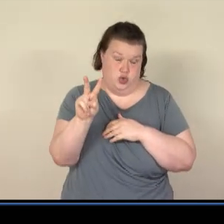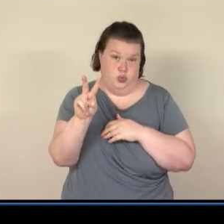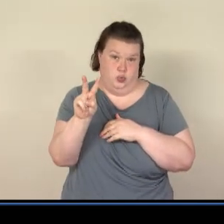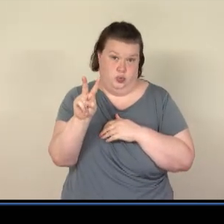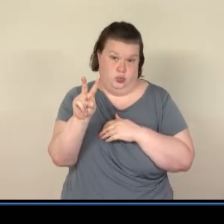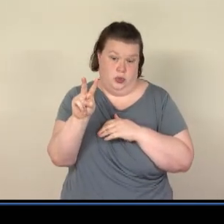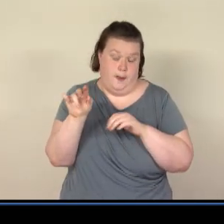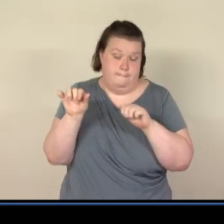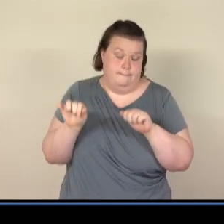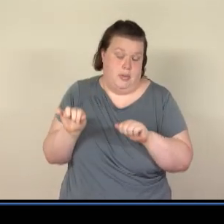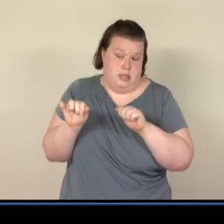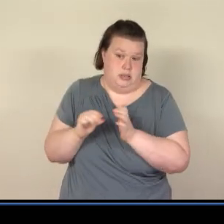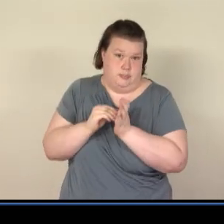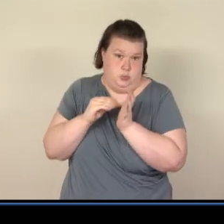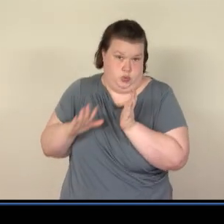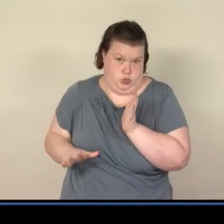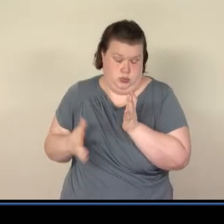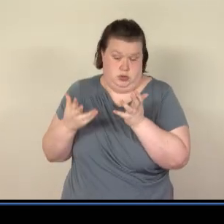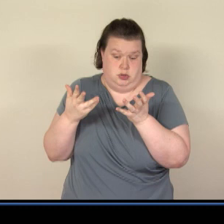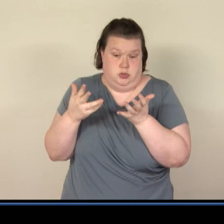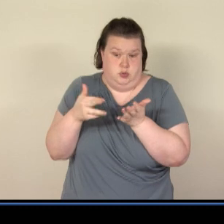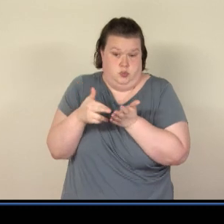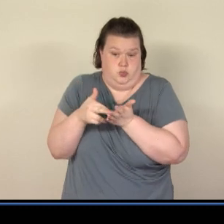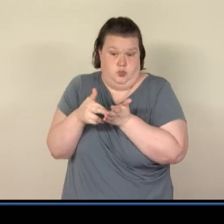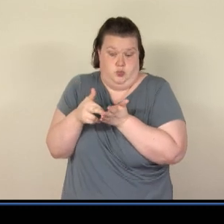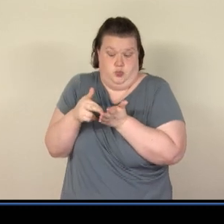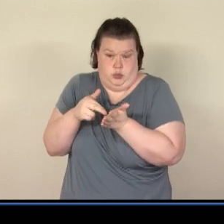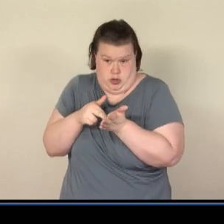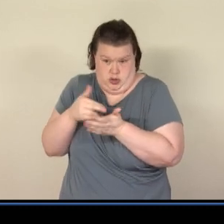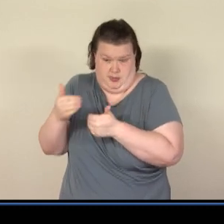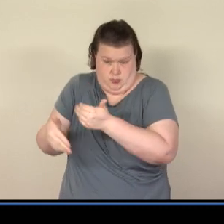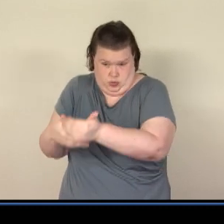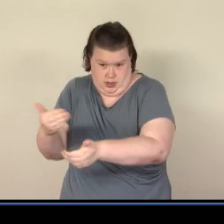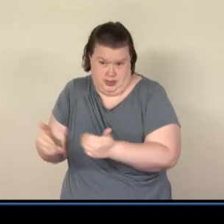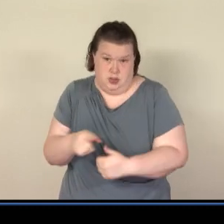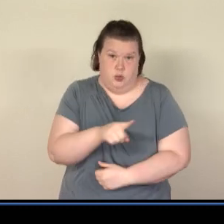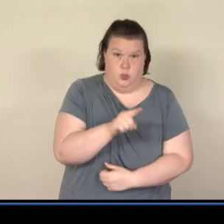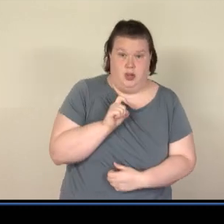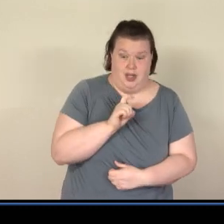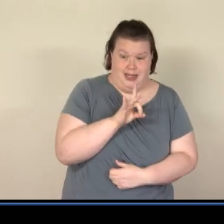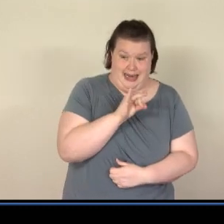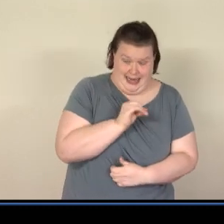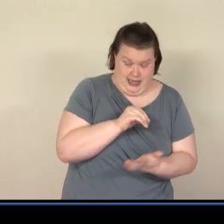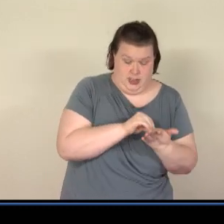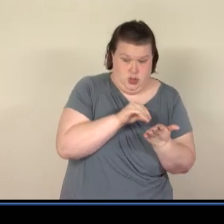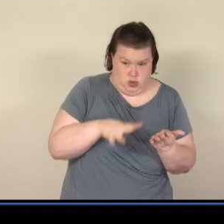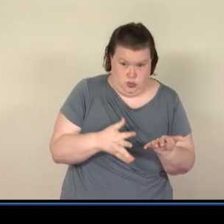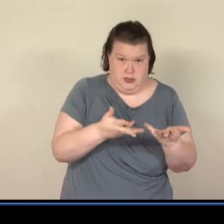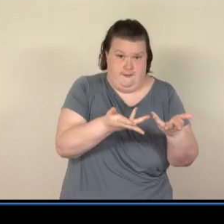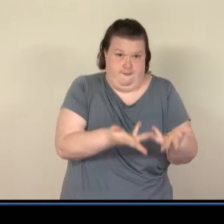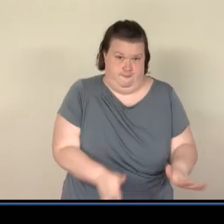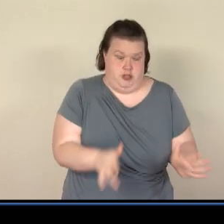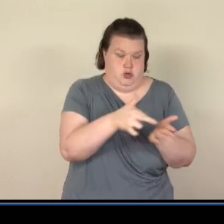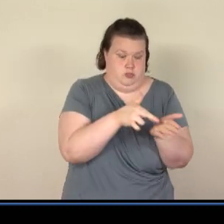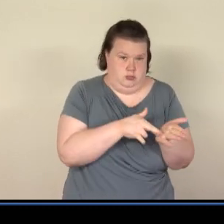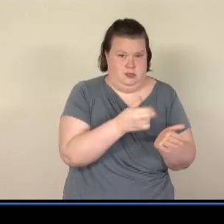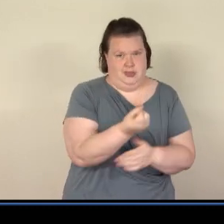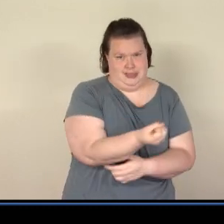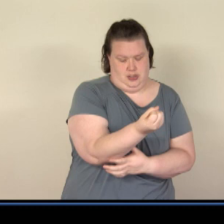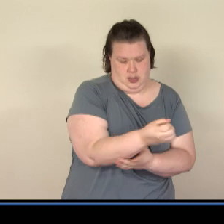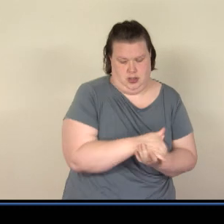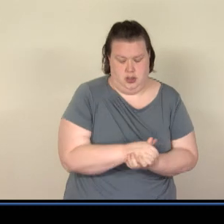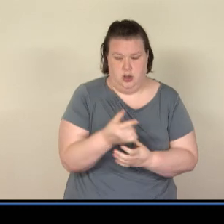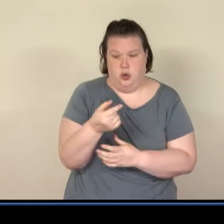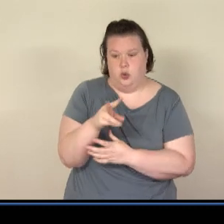registration process, with close to 100 students completing the process on Saturday. I'd like to thank Gwen James,